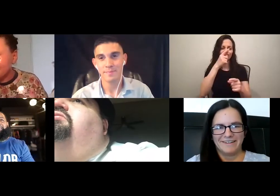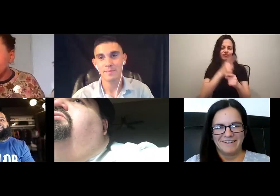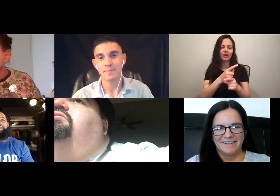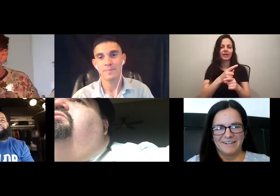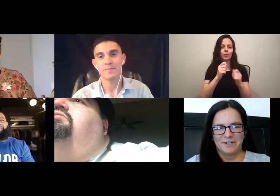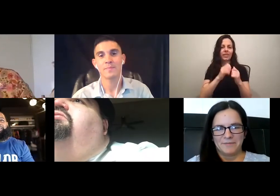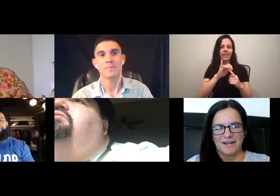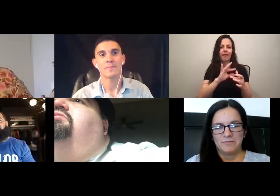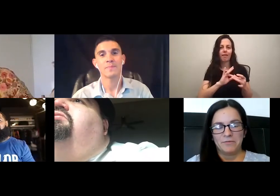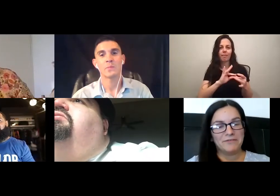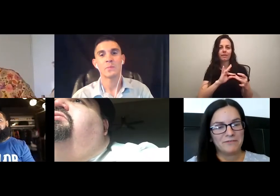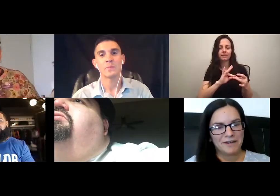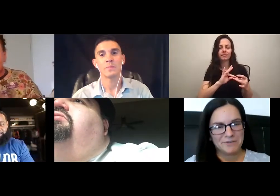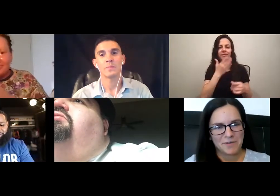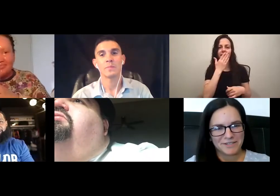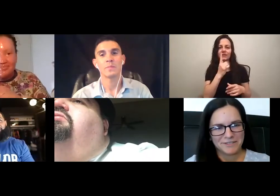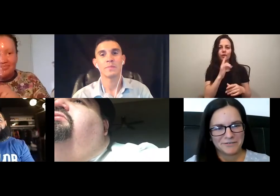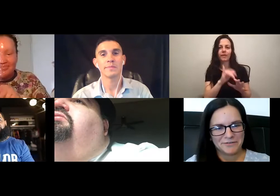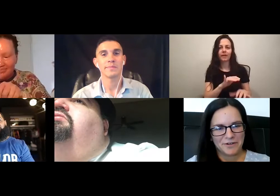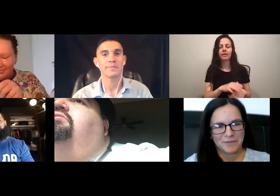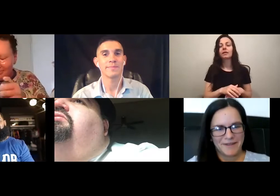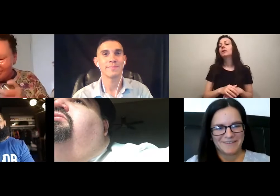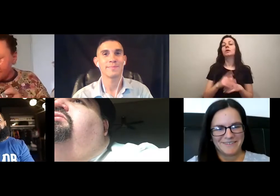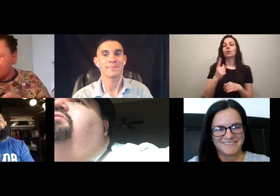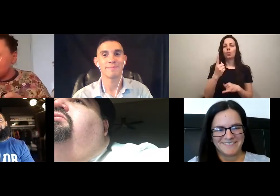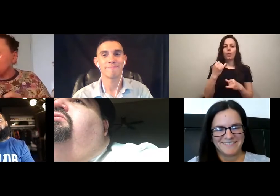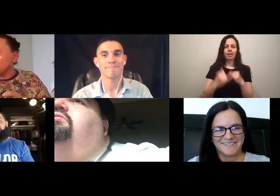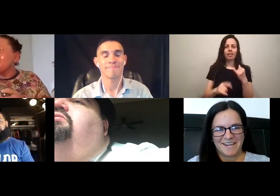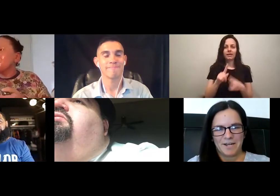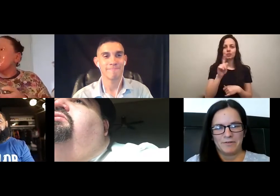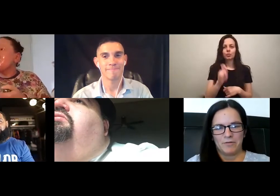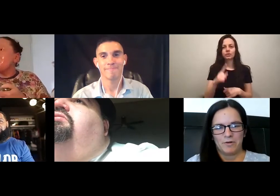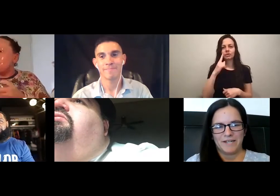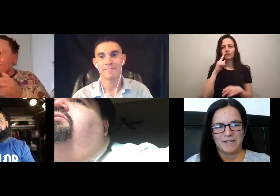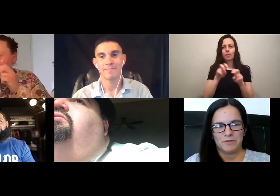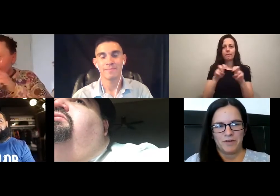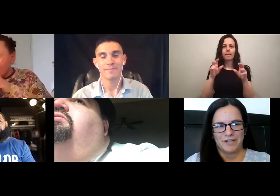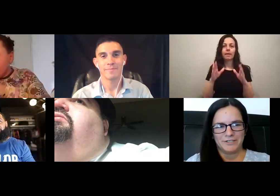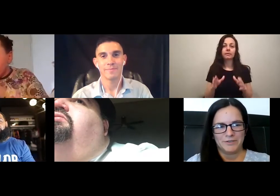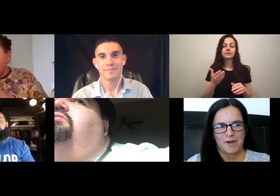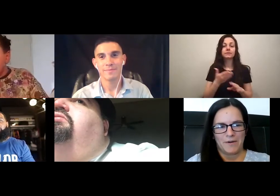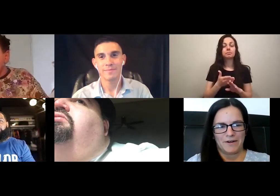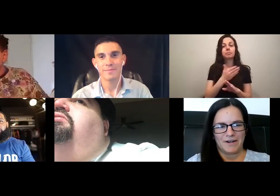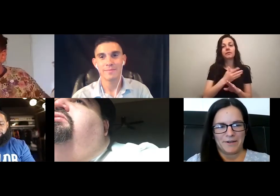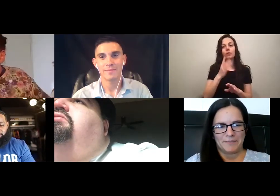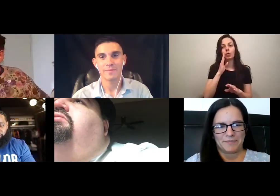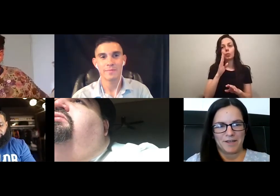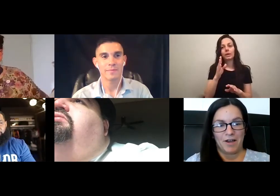that. I have one final question for the panelists today before we move on to